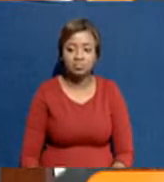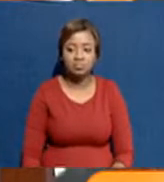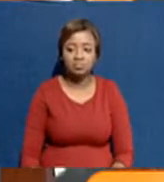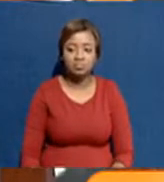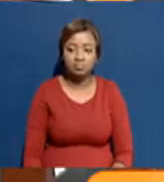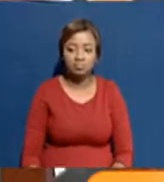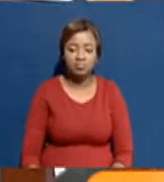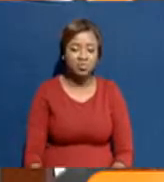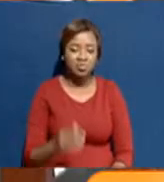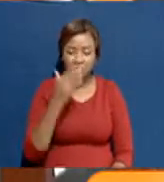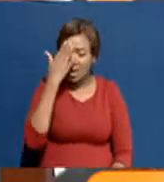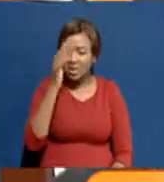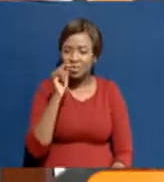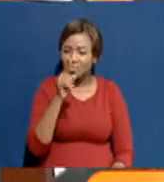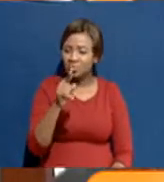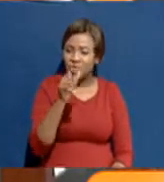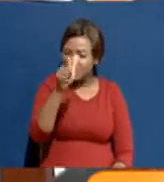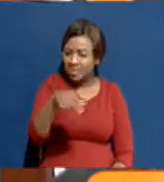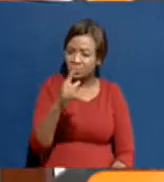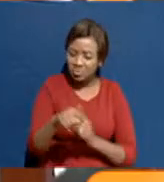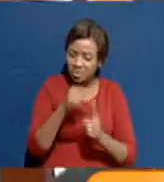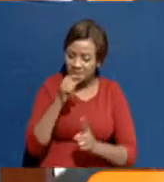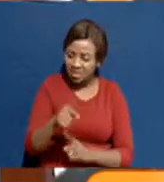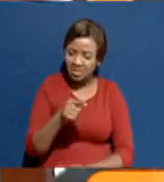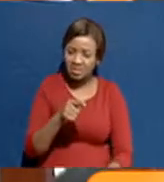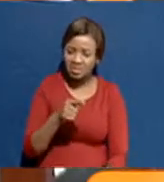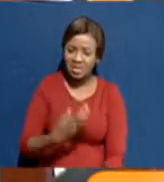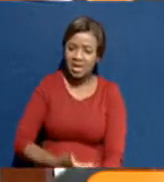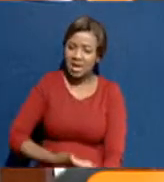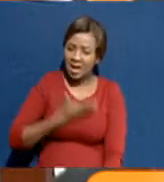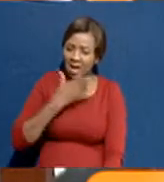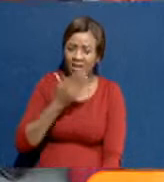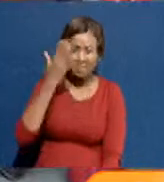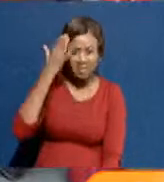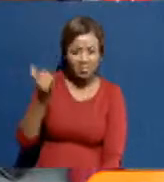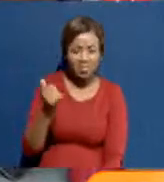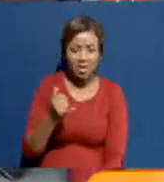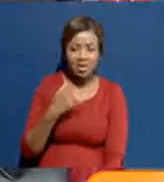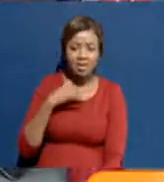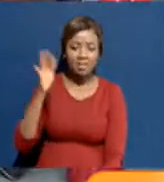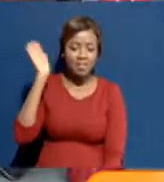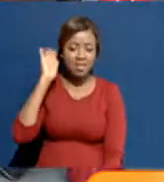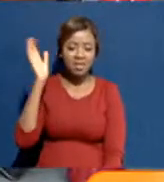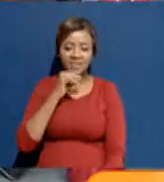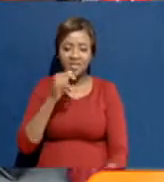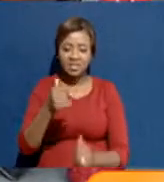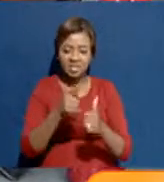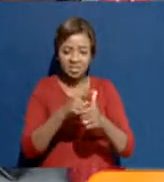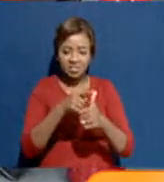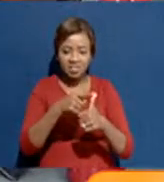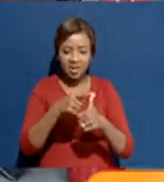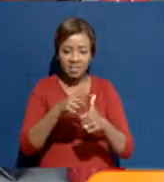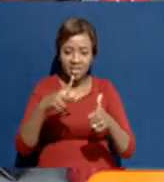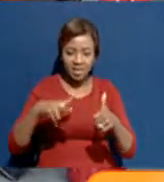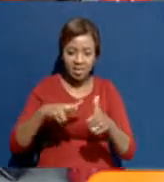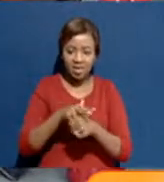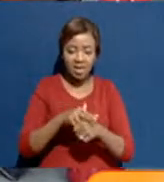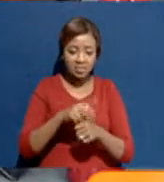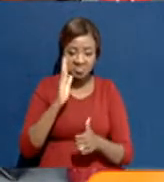anger motivated that kind of killing. Yeah. Yeah. There was rumors that they cut off his thumb to use it as